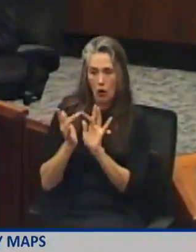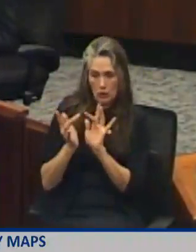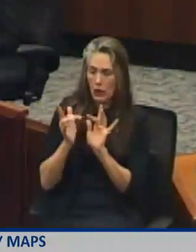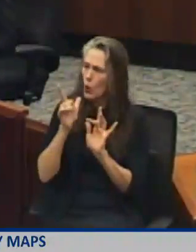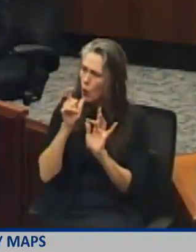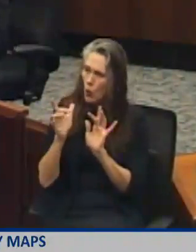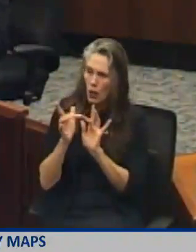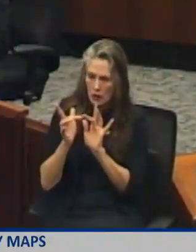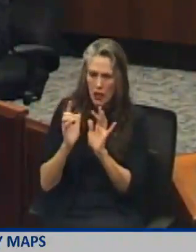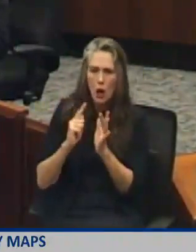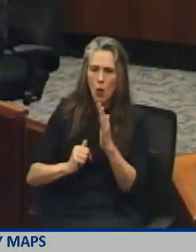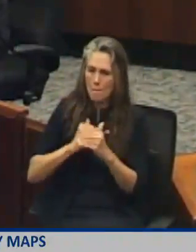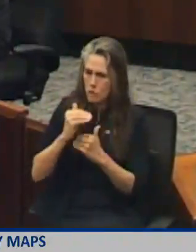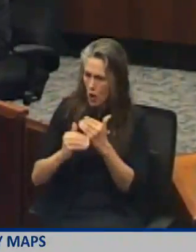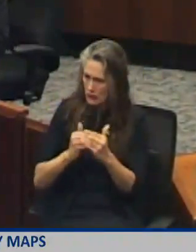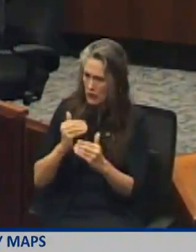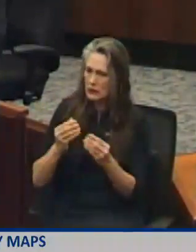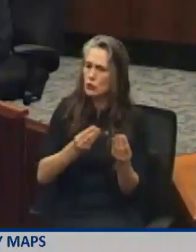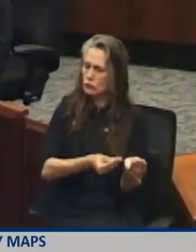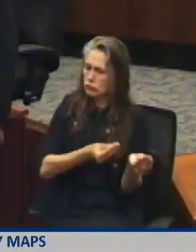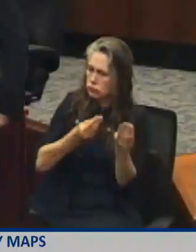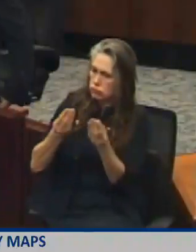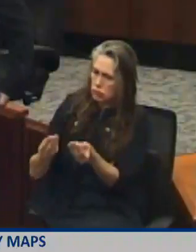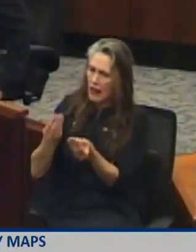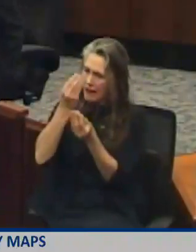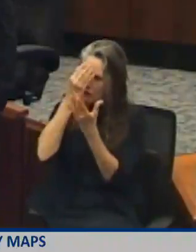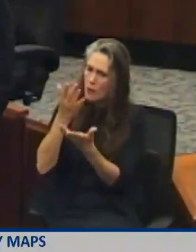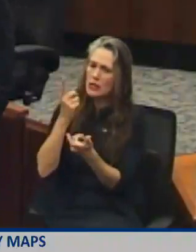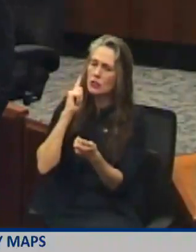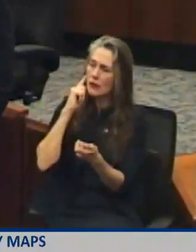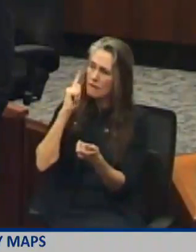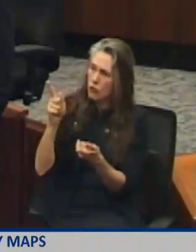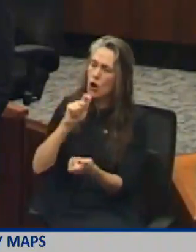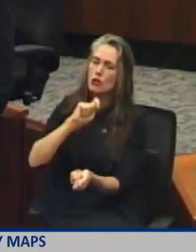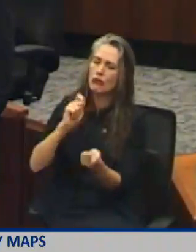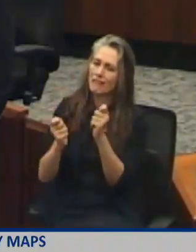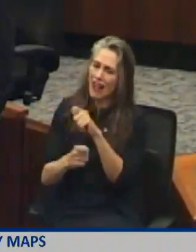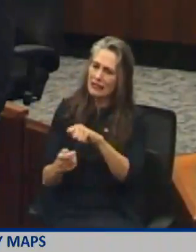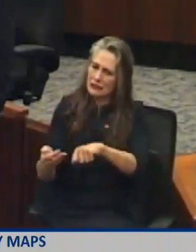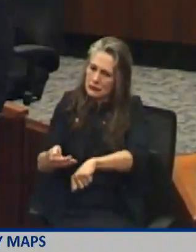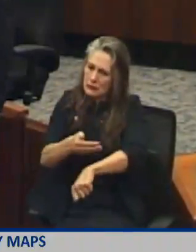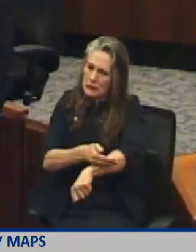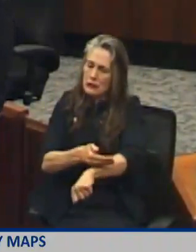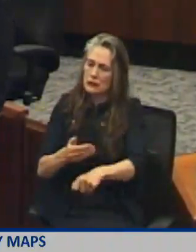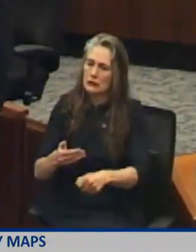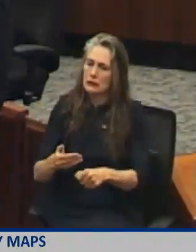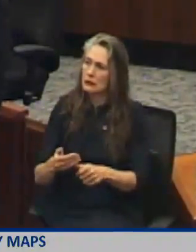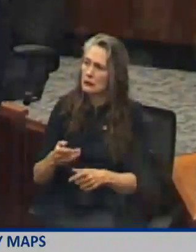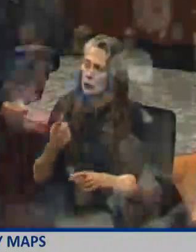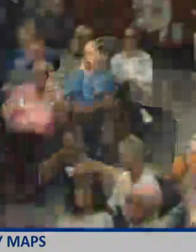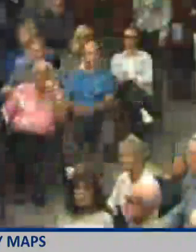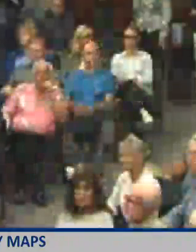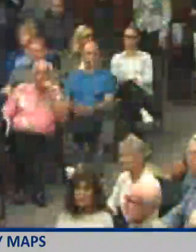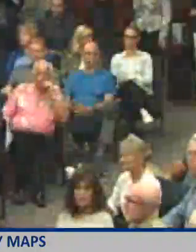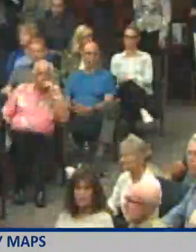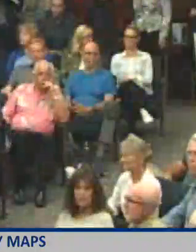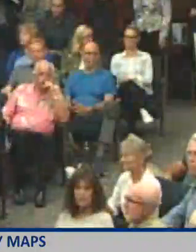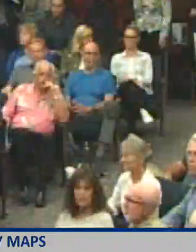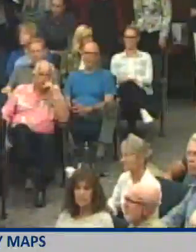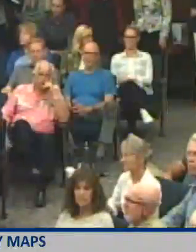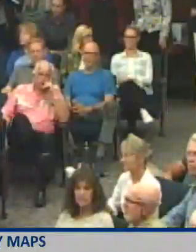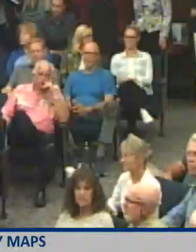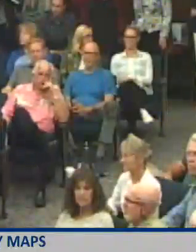Eric, the question really was based on if we have a situation where there's an inaccuracy in the map